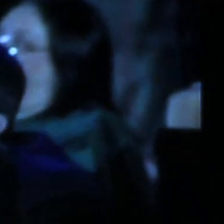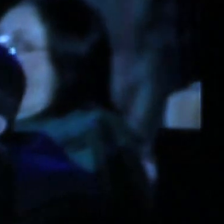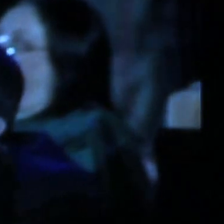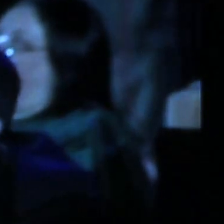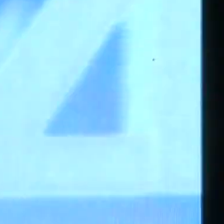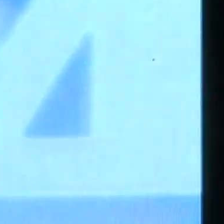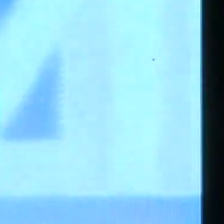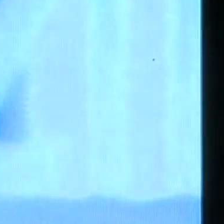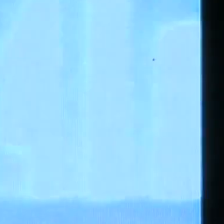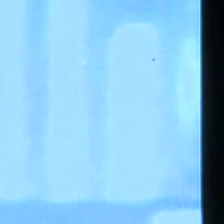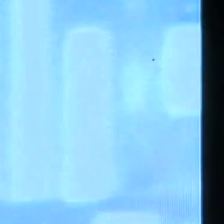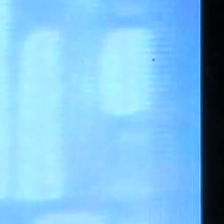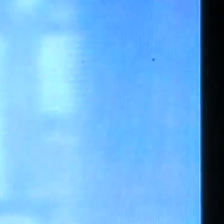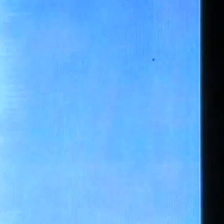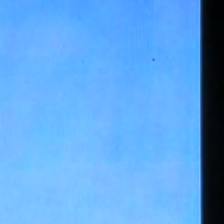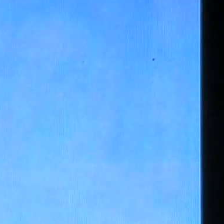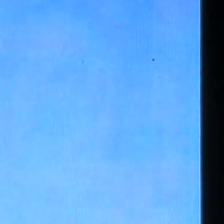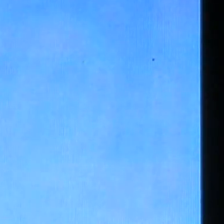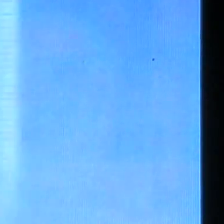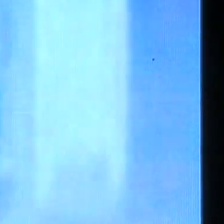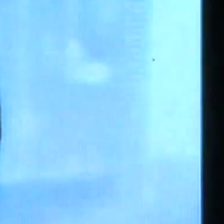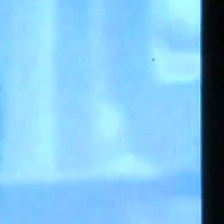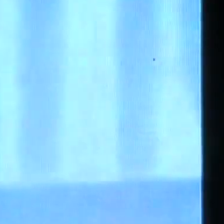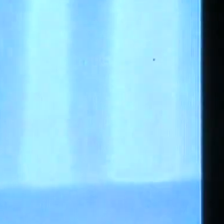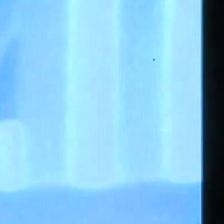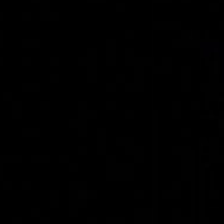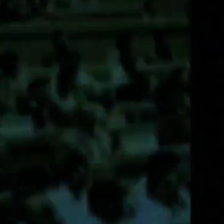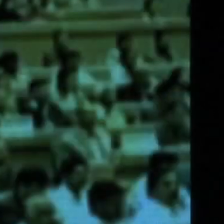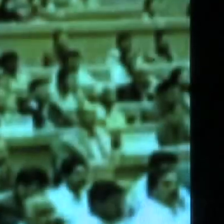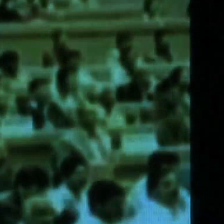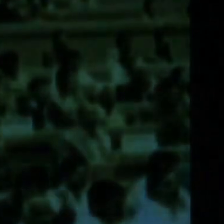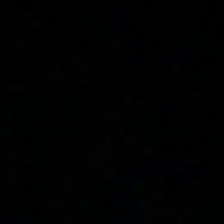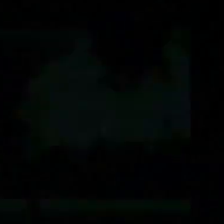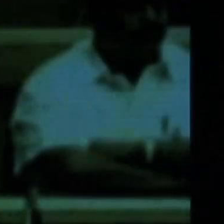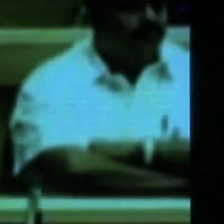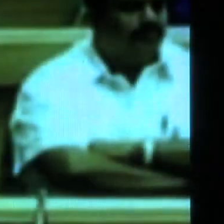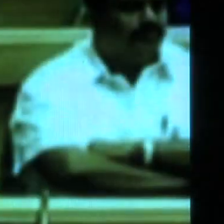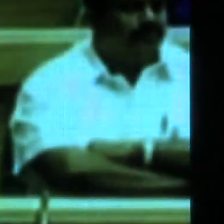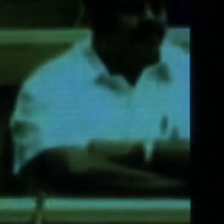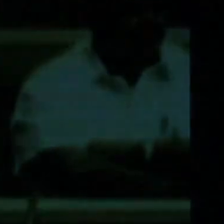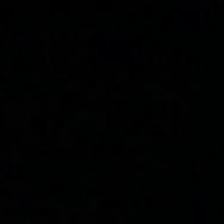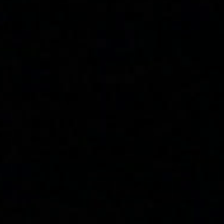back and say, it's never about the first. It's all about living your life happily.